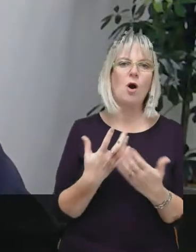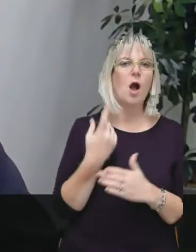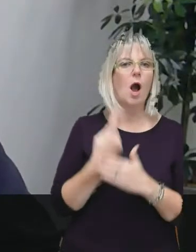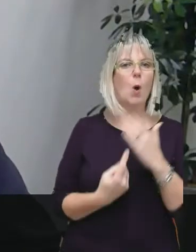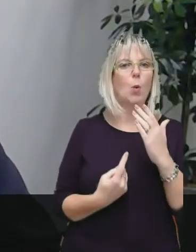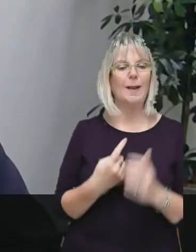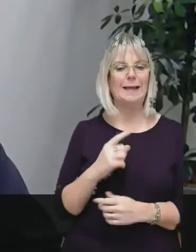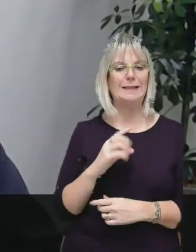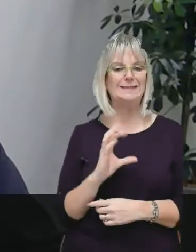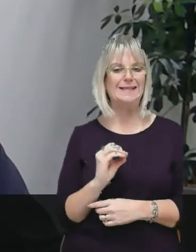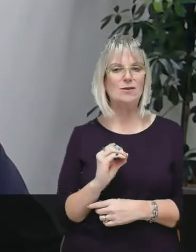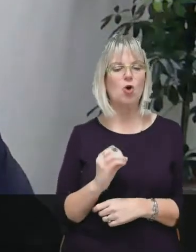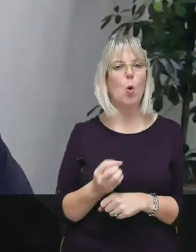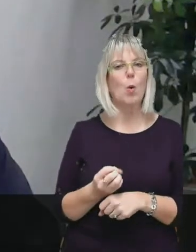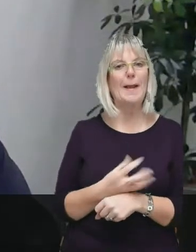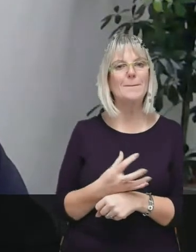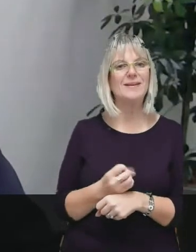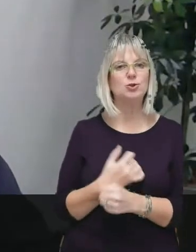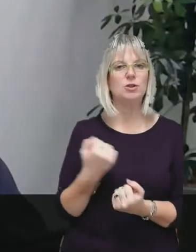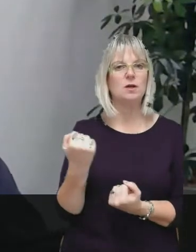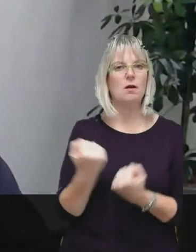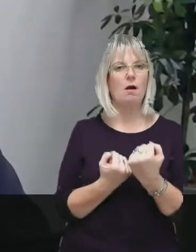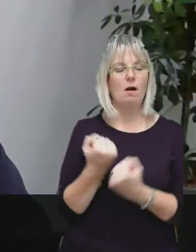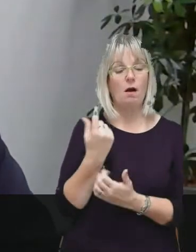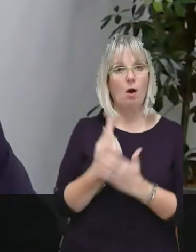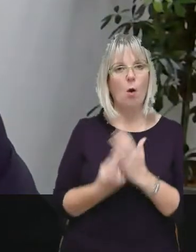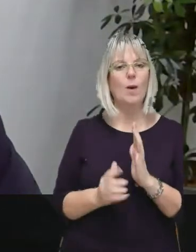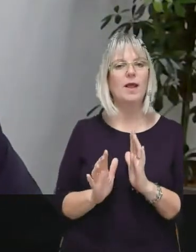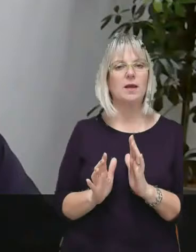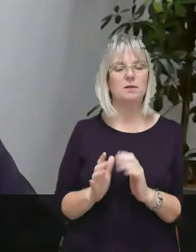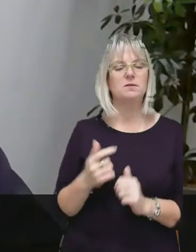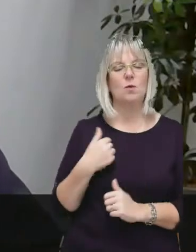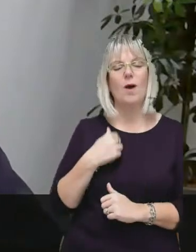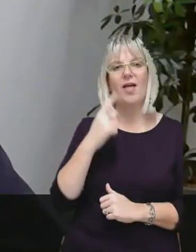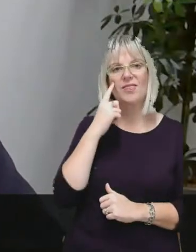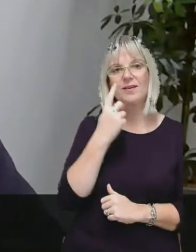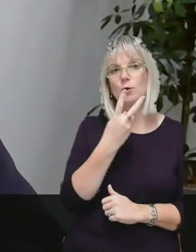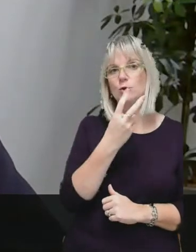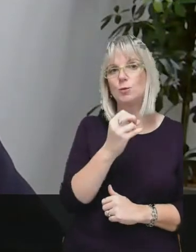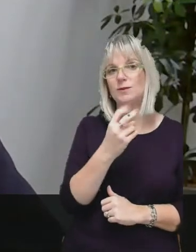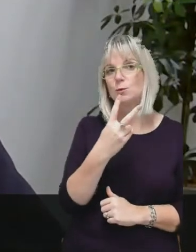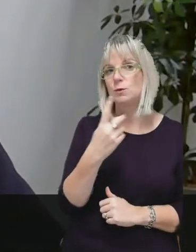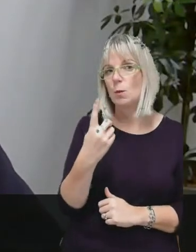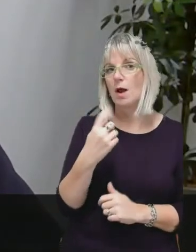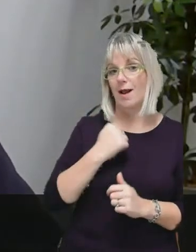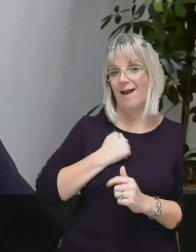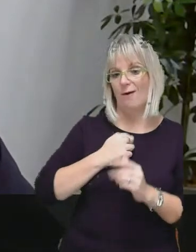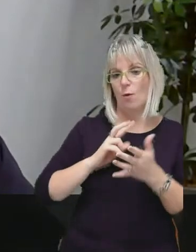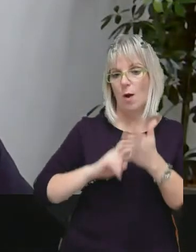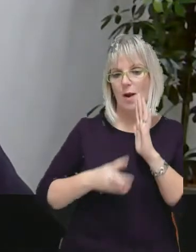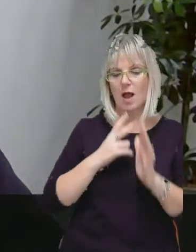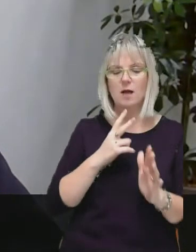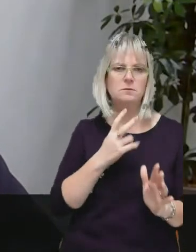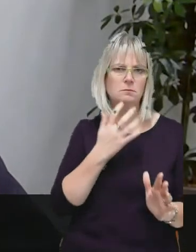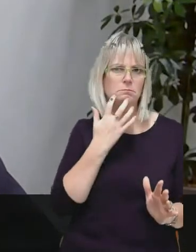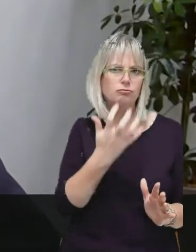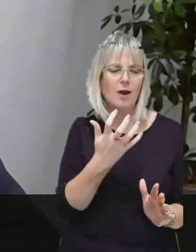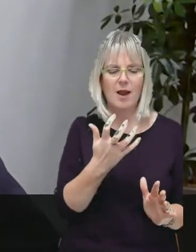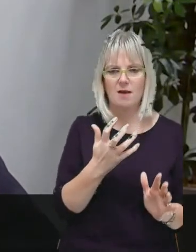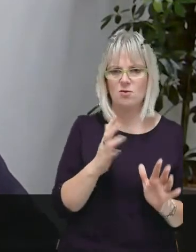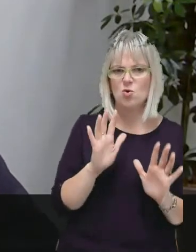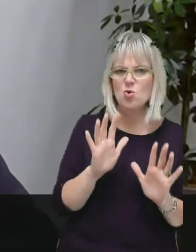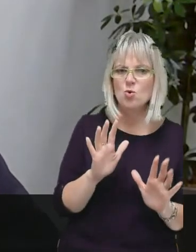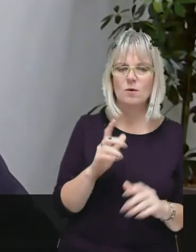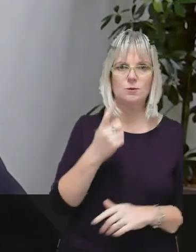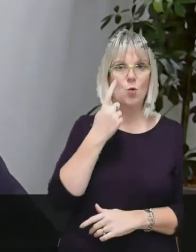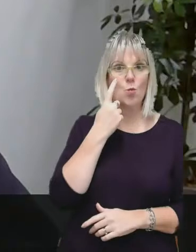our possibilities in 2021 are even bolder than they were in 2019. So watch this space about